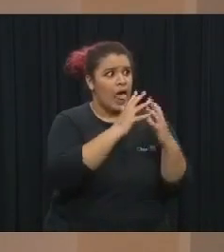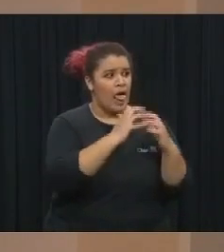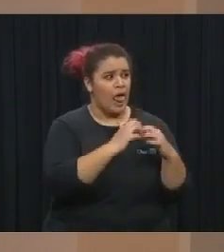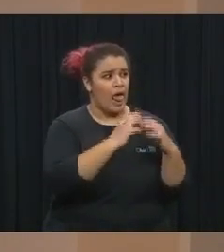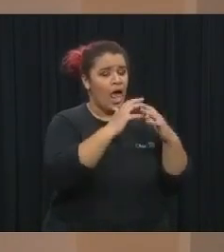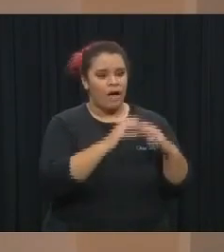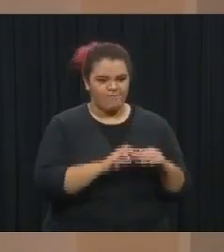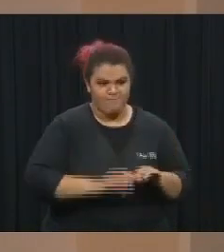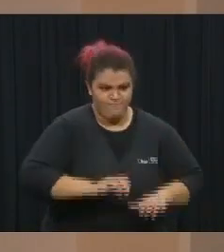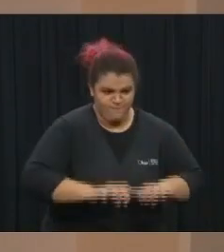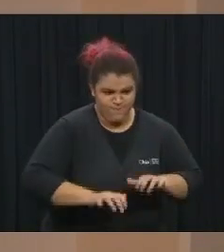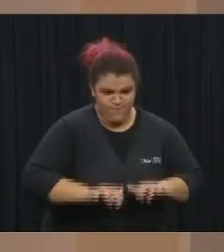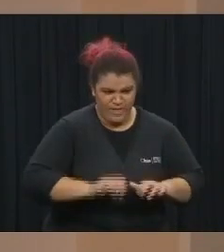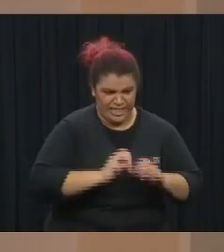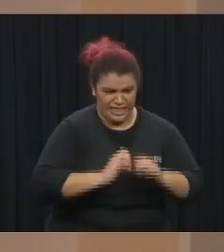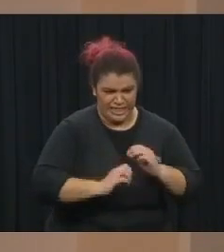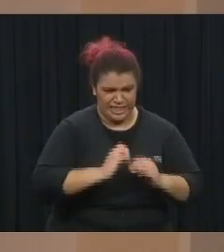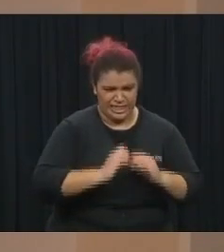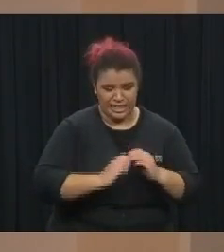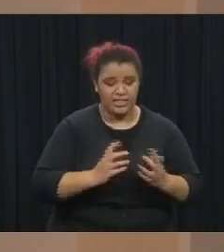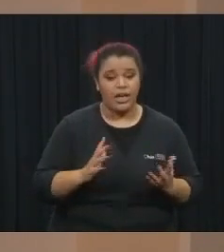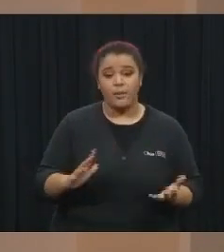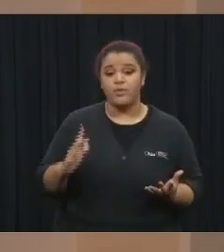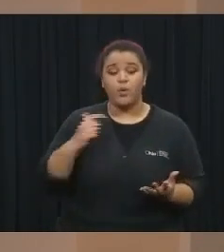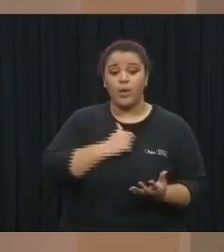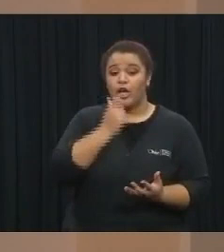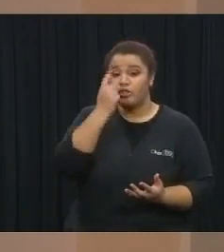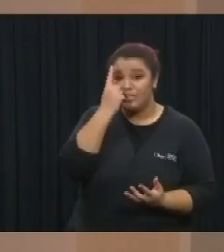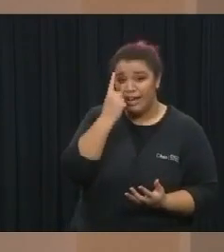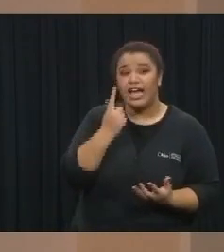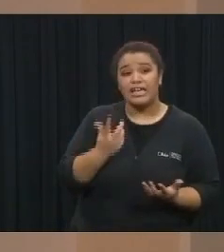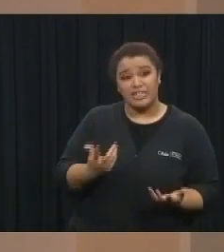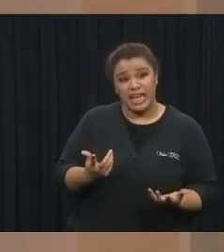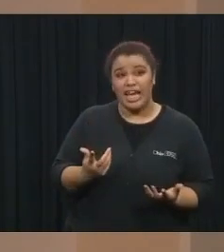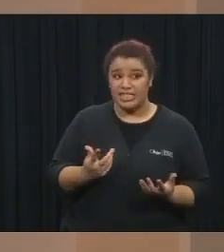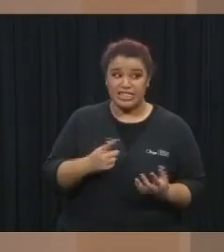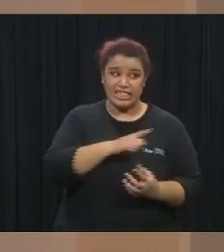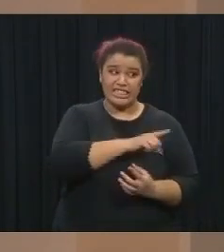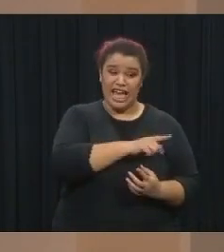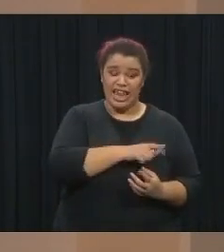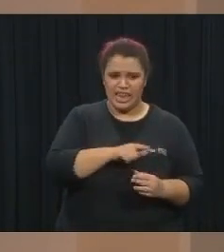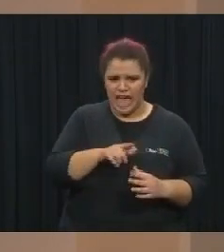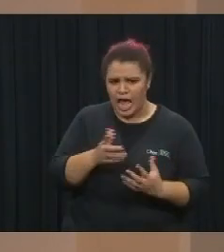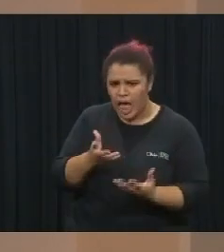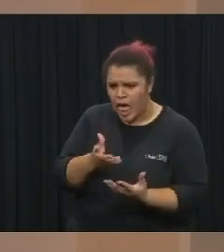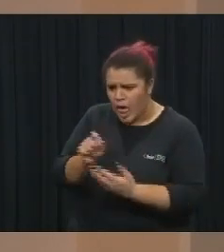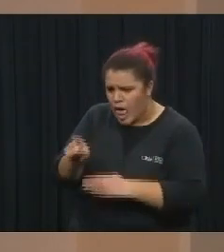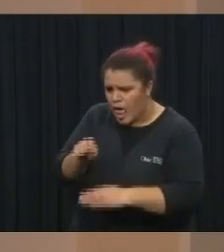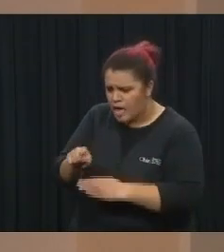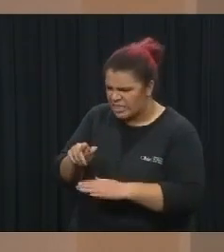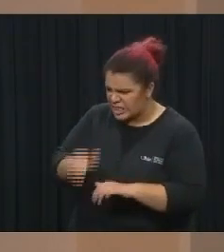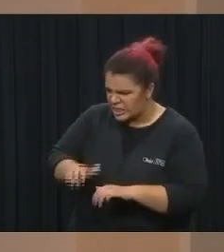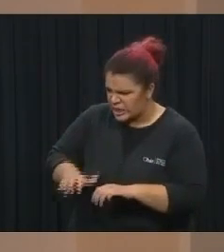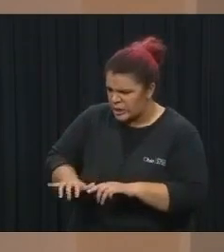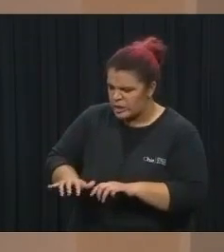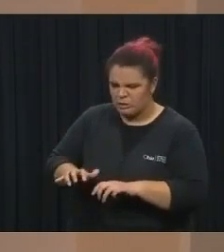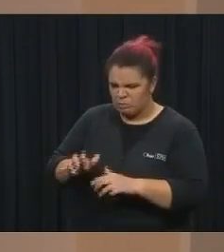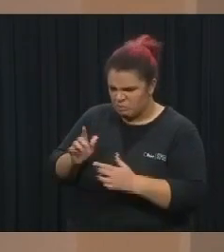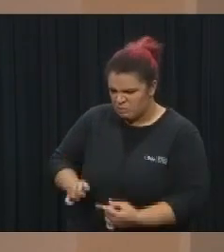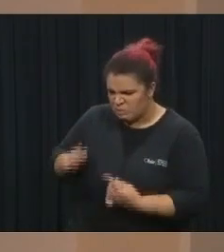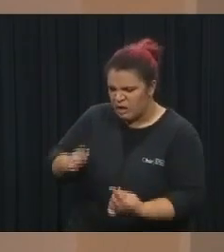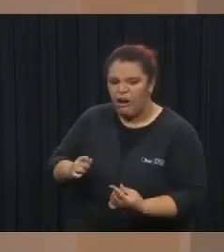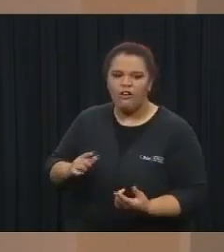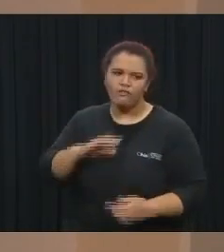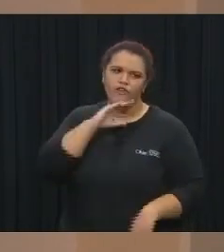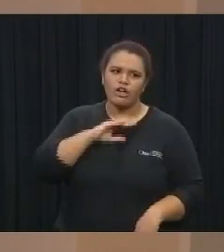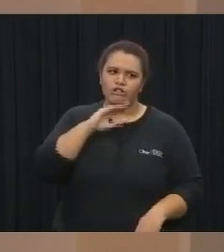the frustration that can come with this, and I'm hopeful that it will be more functional,